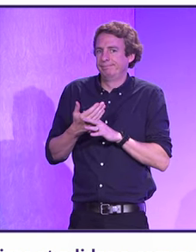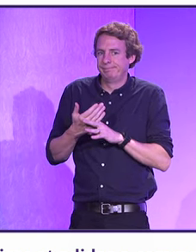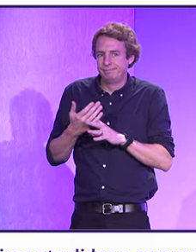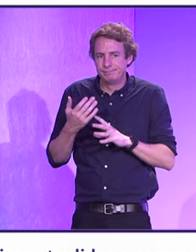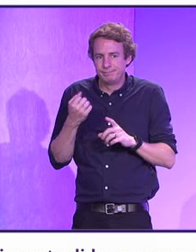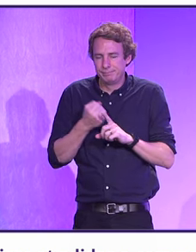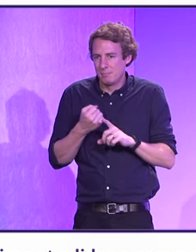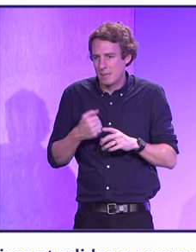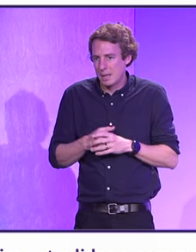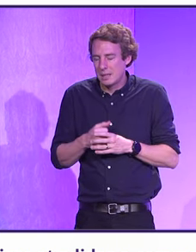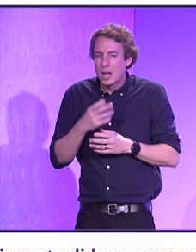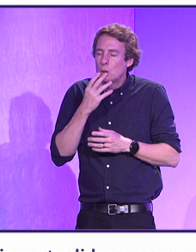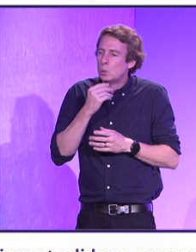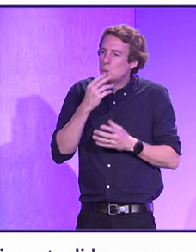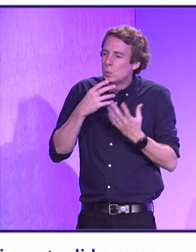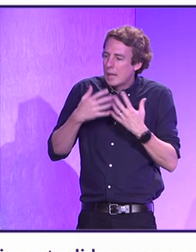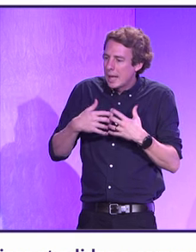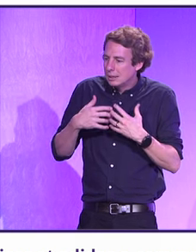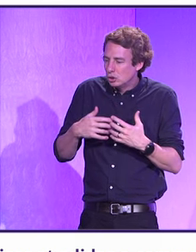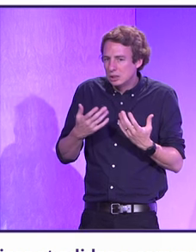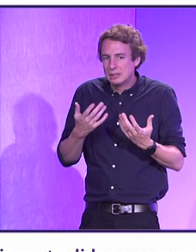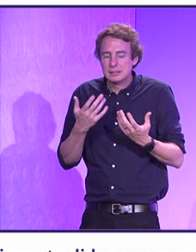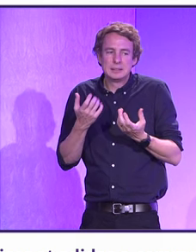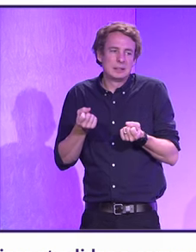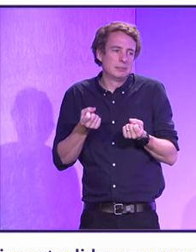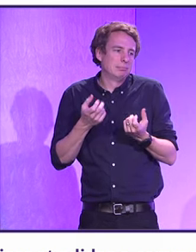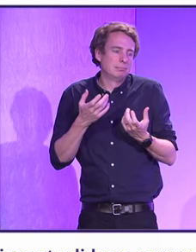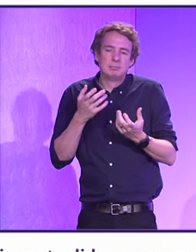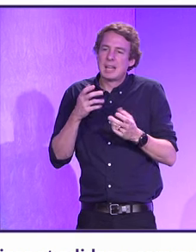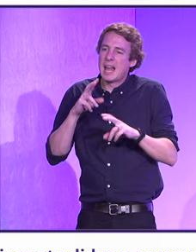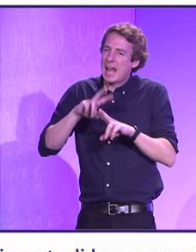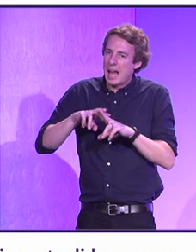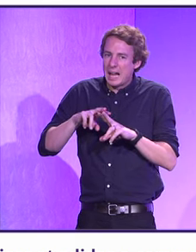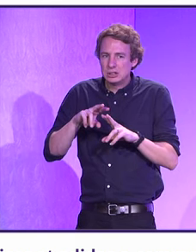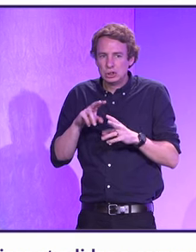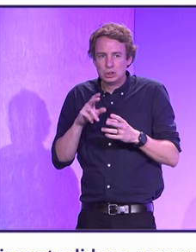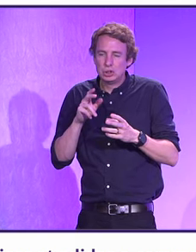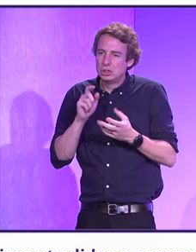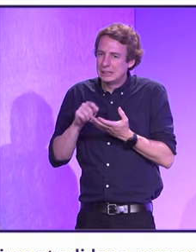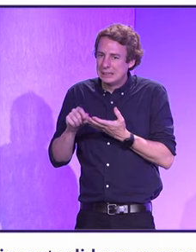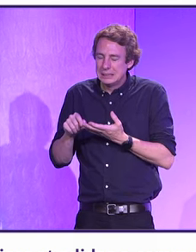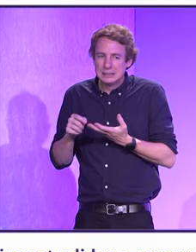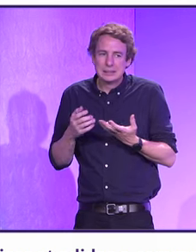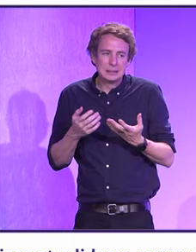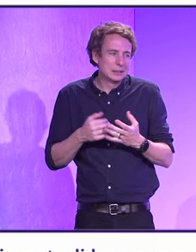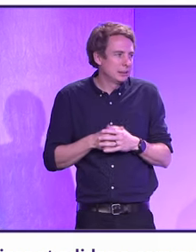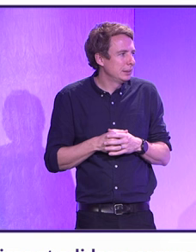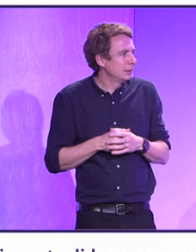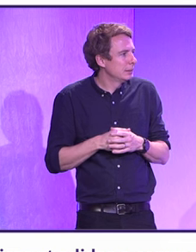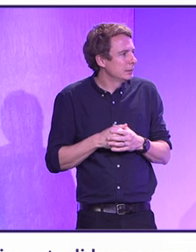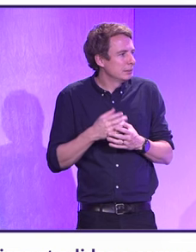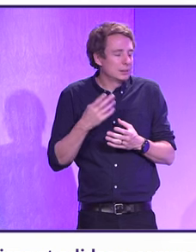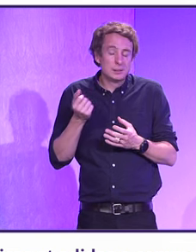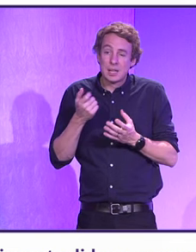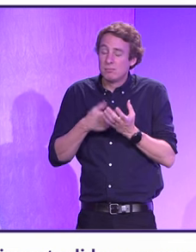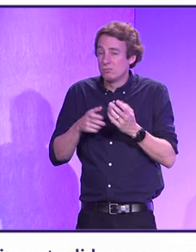we used to find the unique criteria, be it with user agents or maybe TLS fingerprints or hash keys, you know, a lot of criteria,